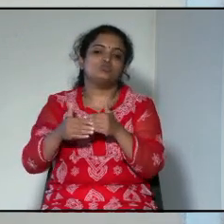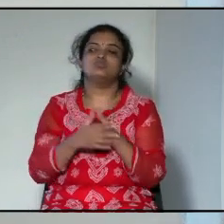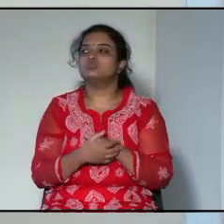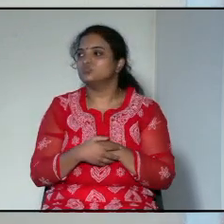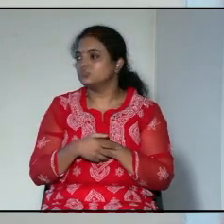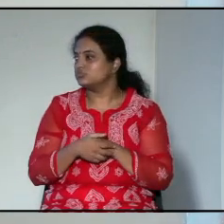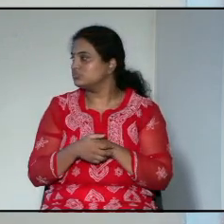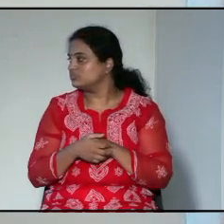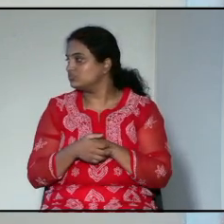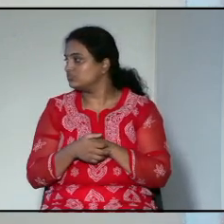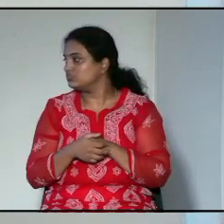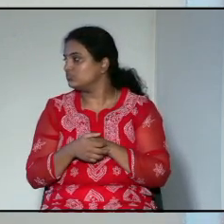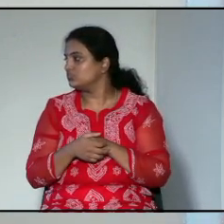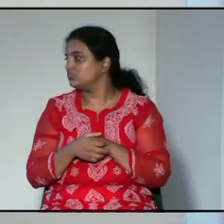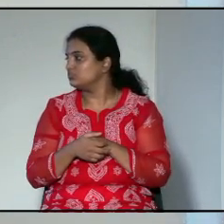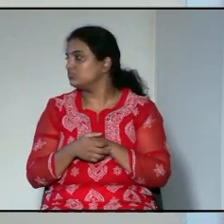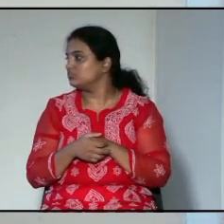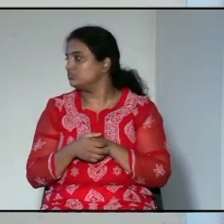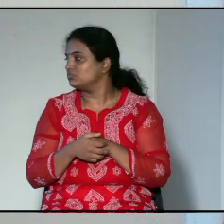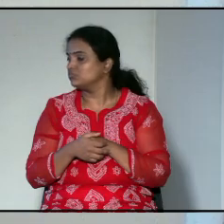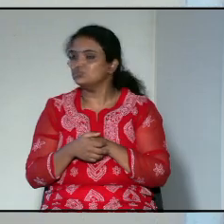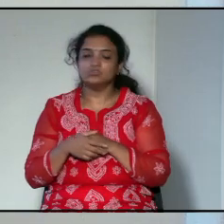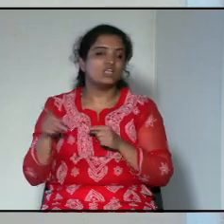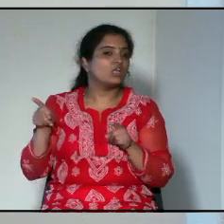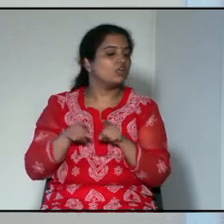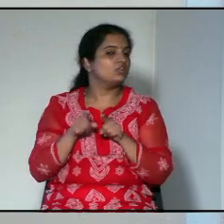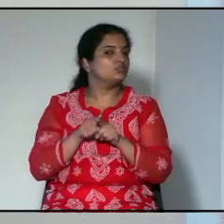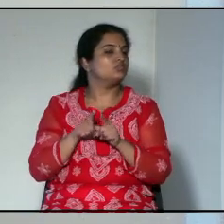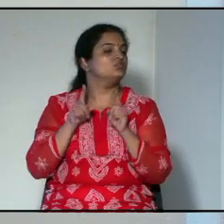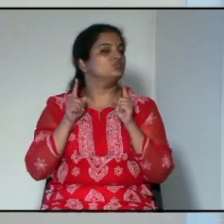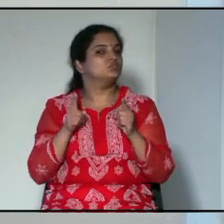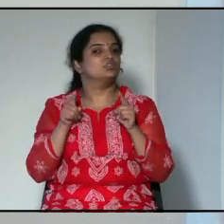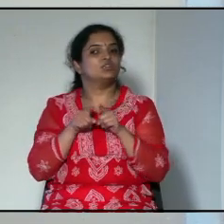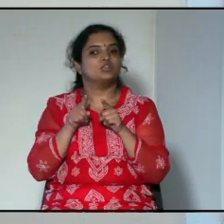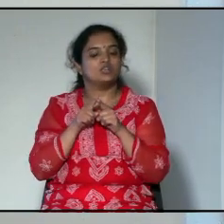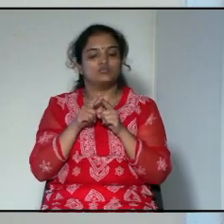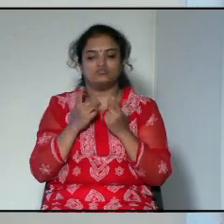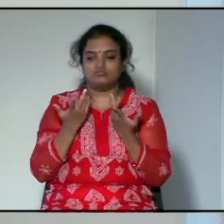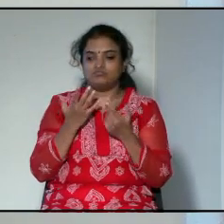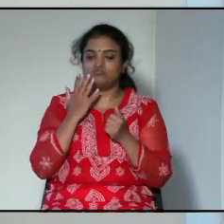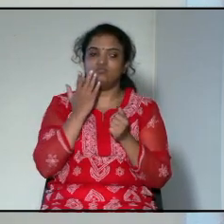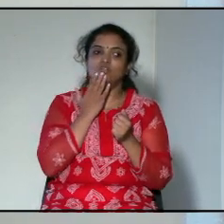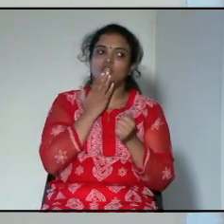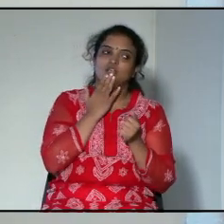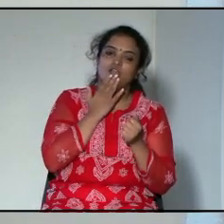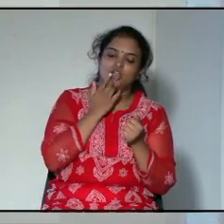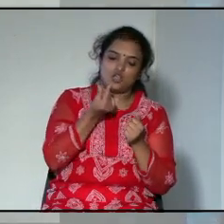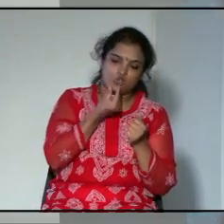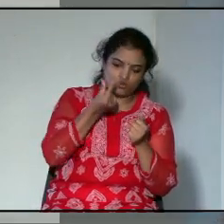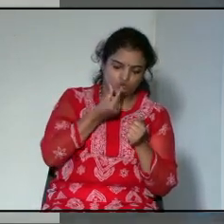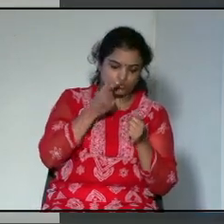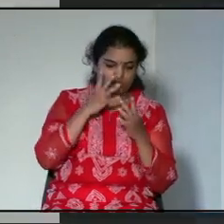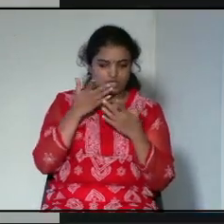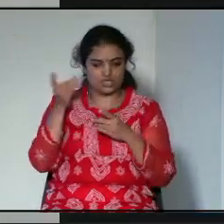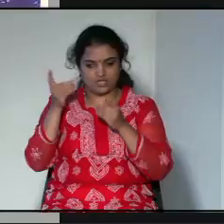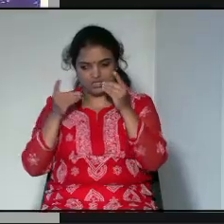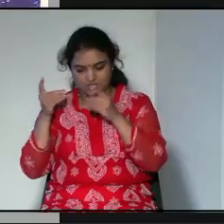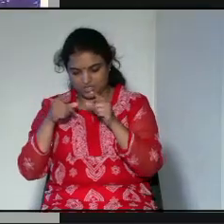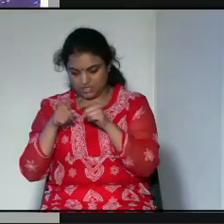Meera Mukherjee provided a very, very strict guidance of color scheme design and